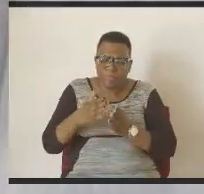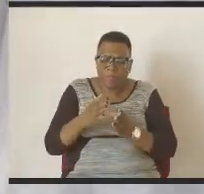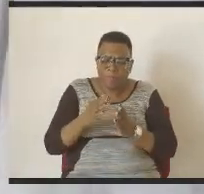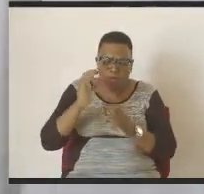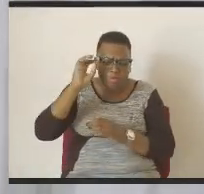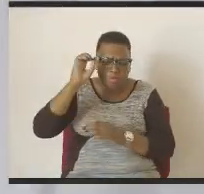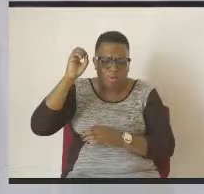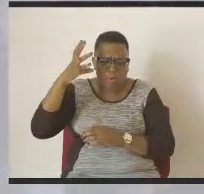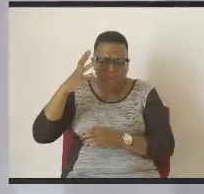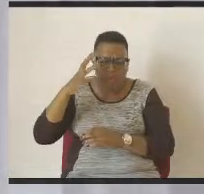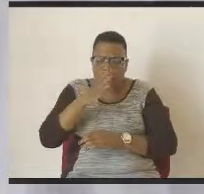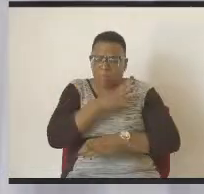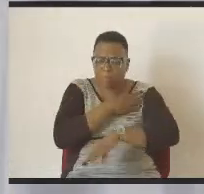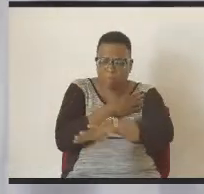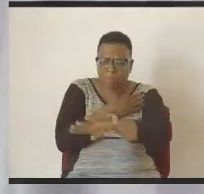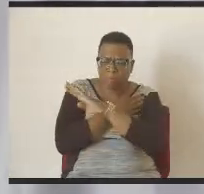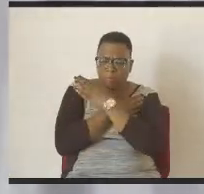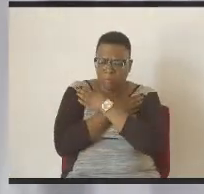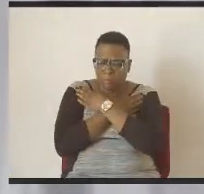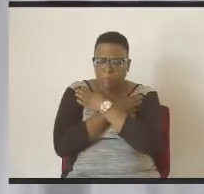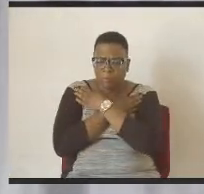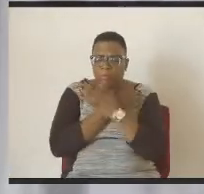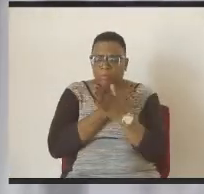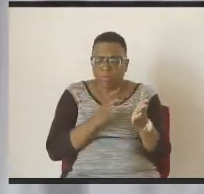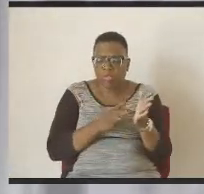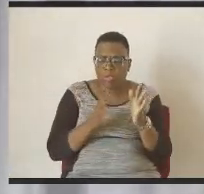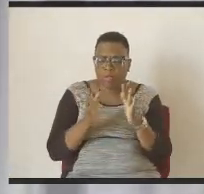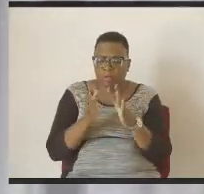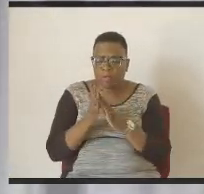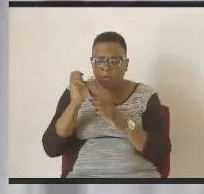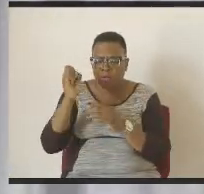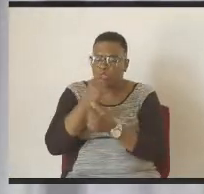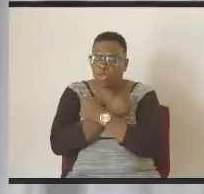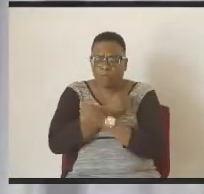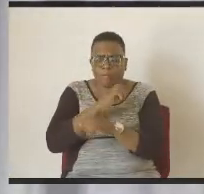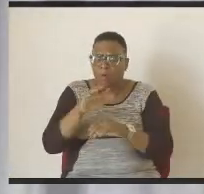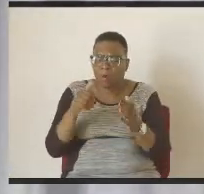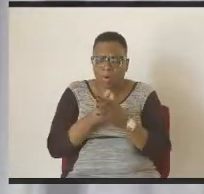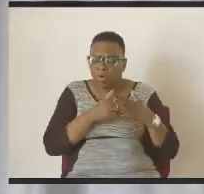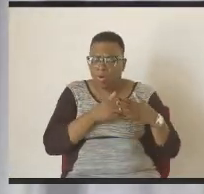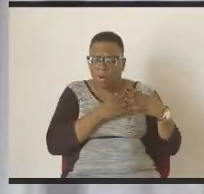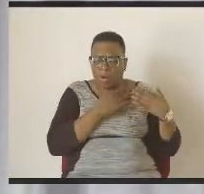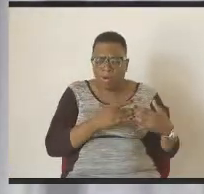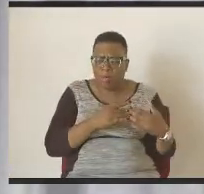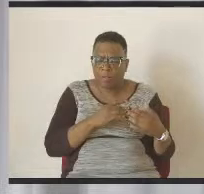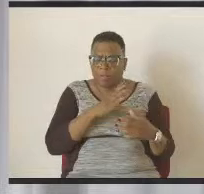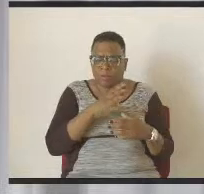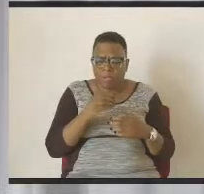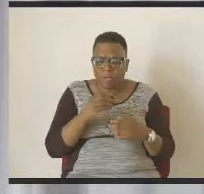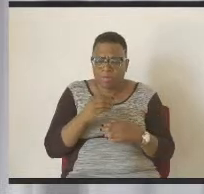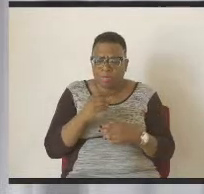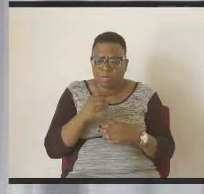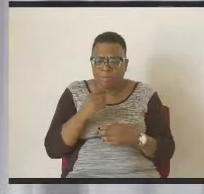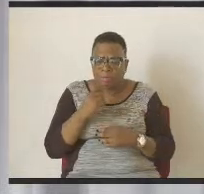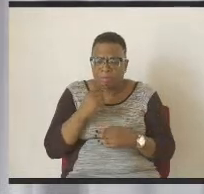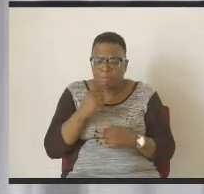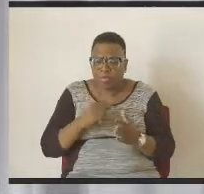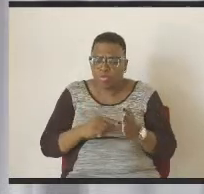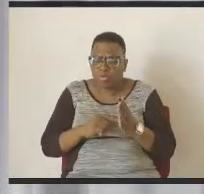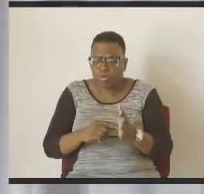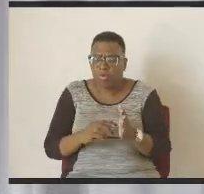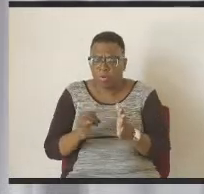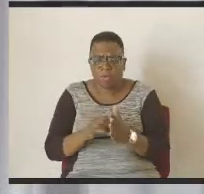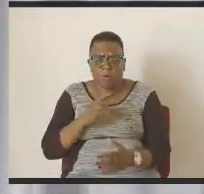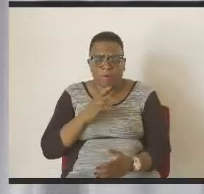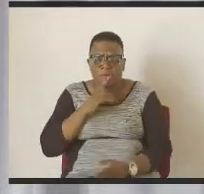embrace Jesus, his love with all our hearts, and to express that reality